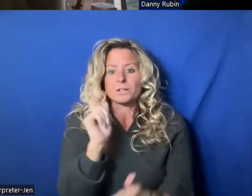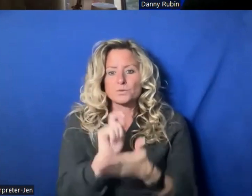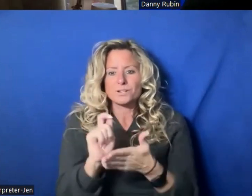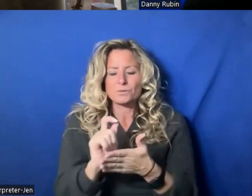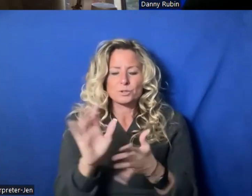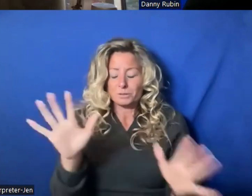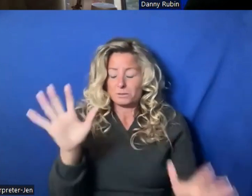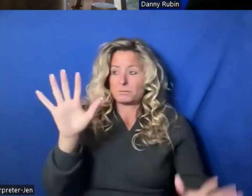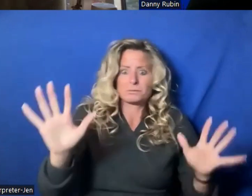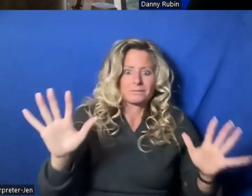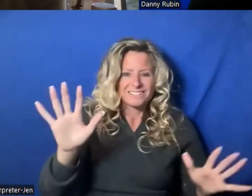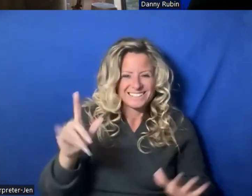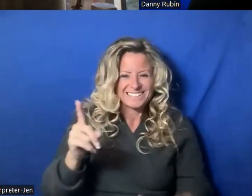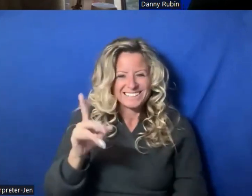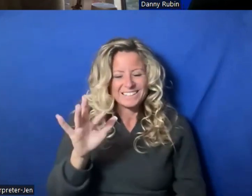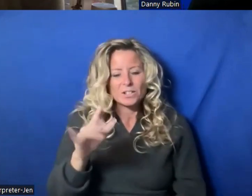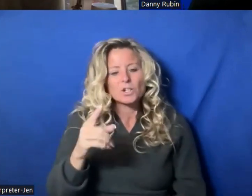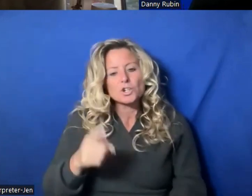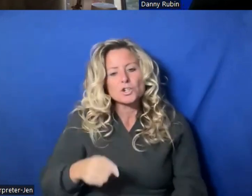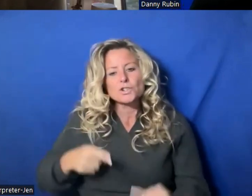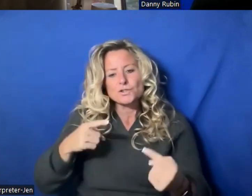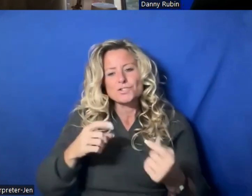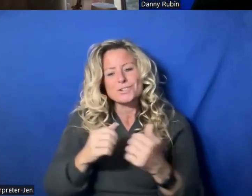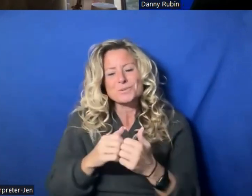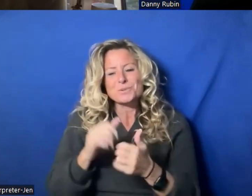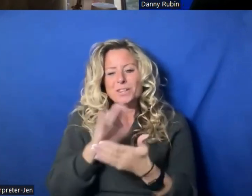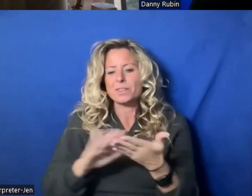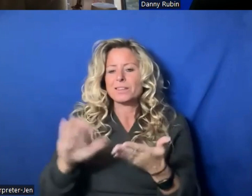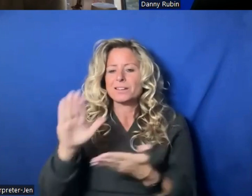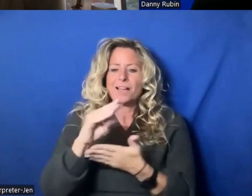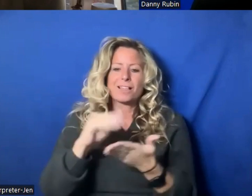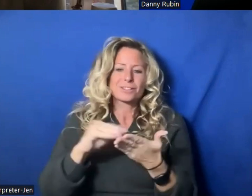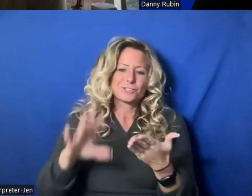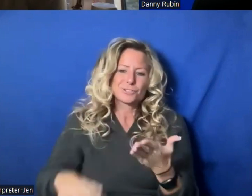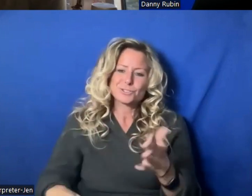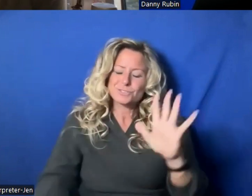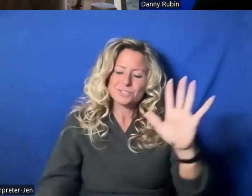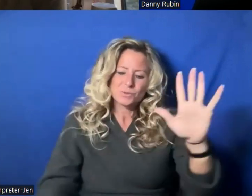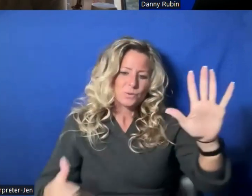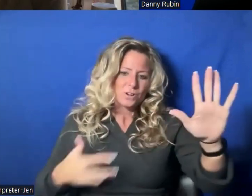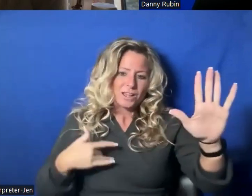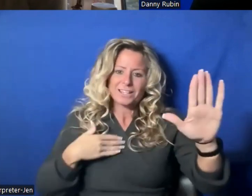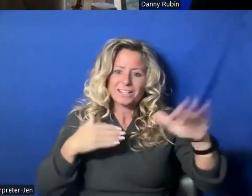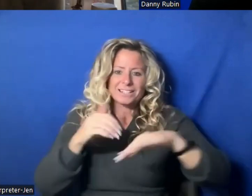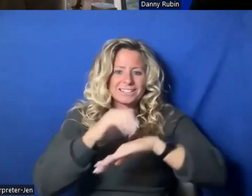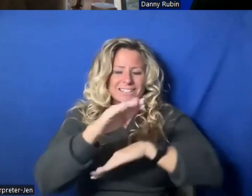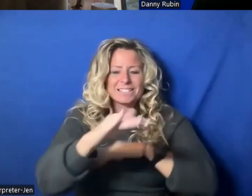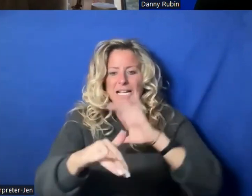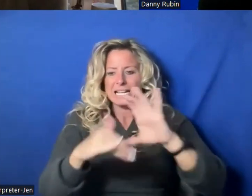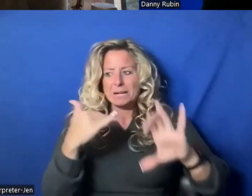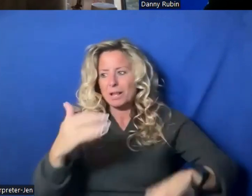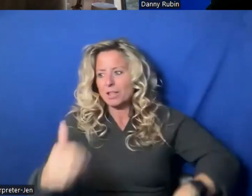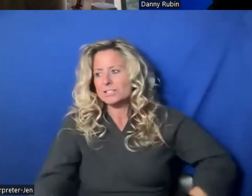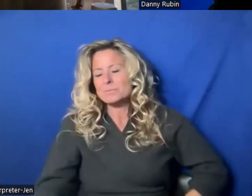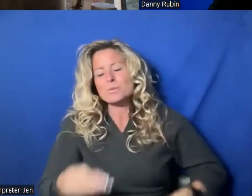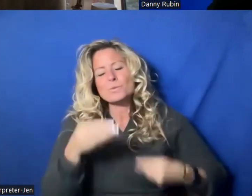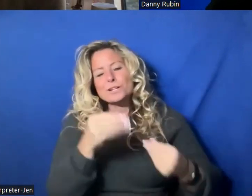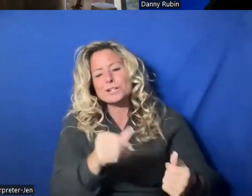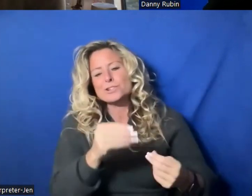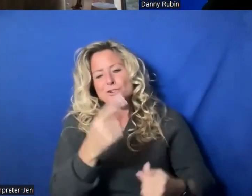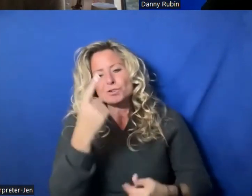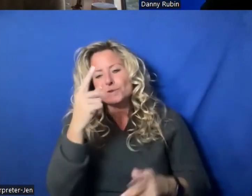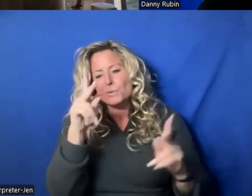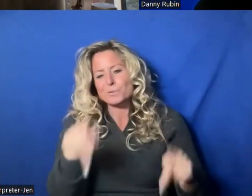So we struggle with this even with college students, where I get forwarded emails. We joke, there was one person